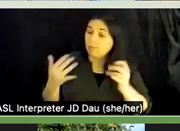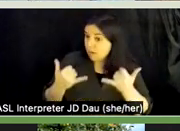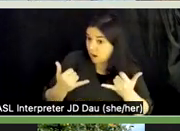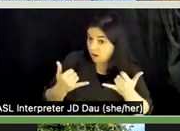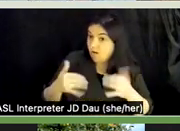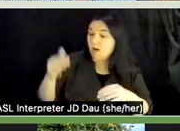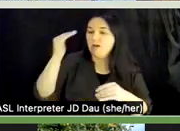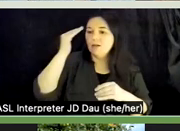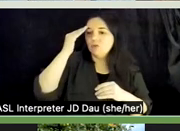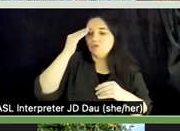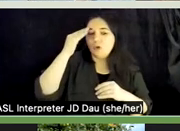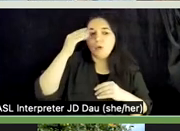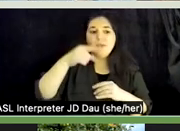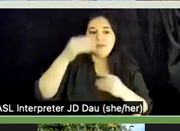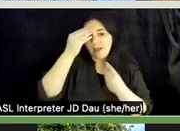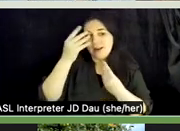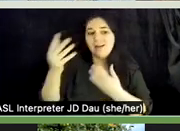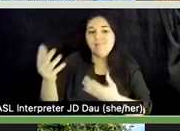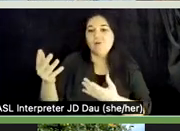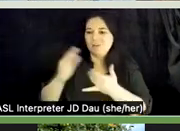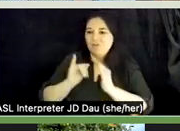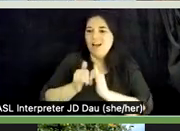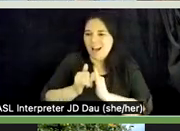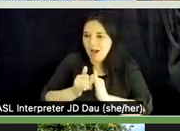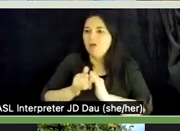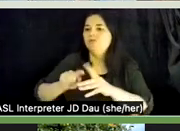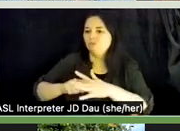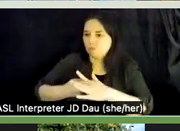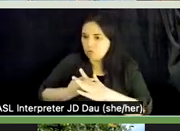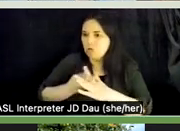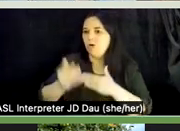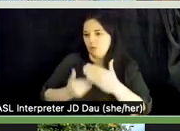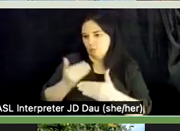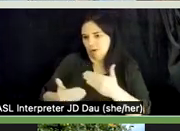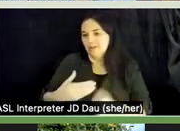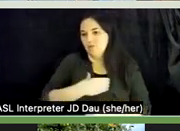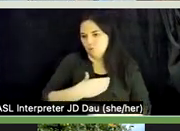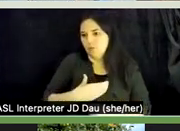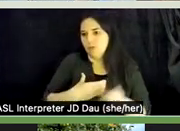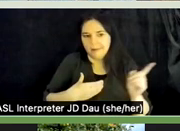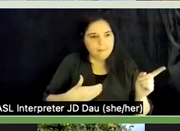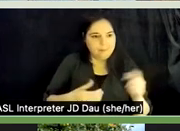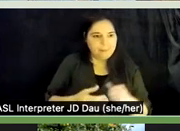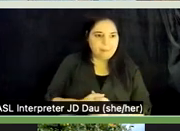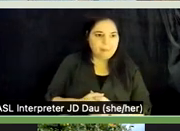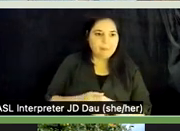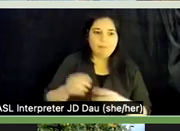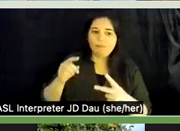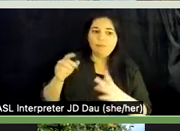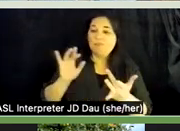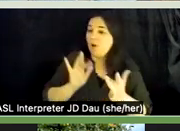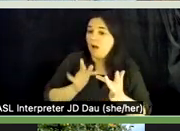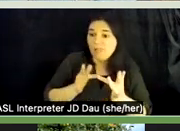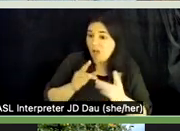now, is knowing the information as to how to file a complaint. And you can do it online, you can send